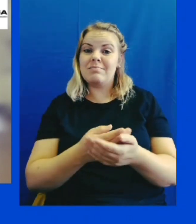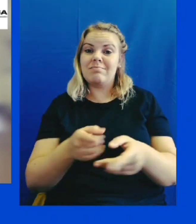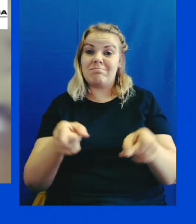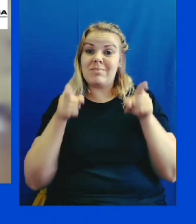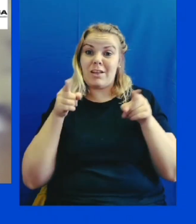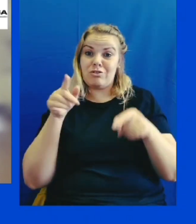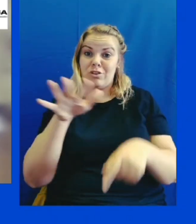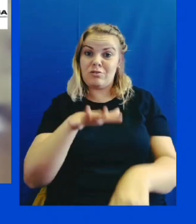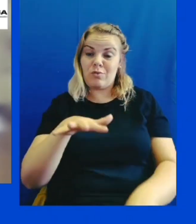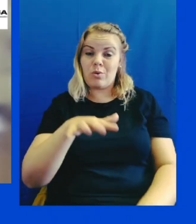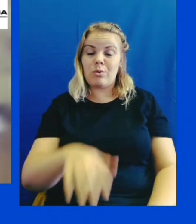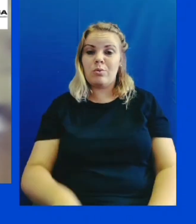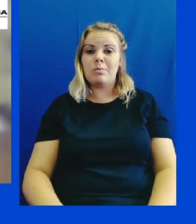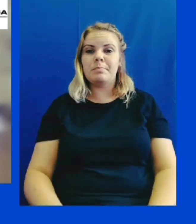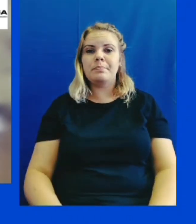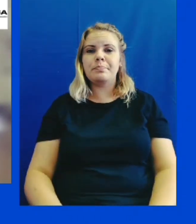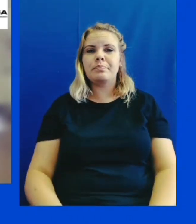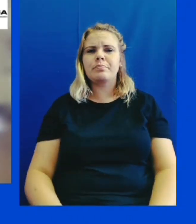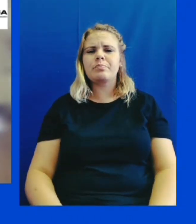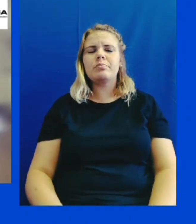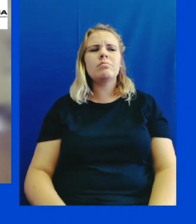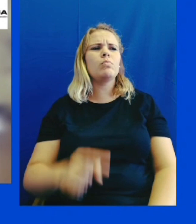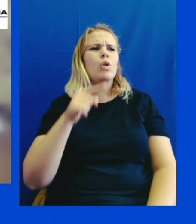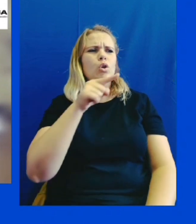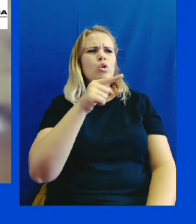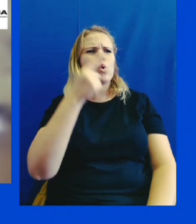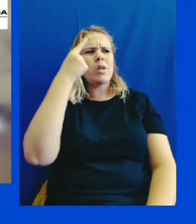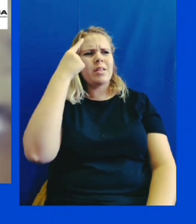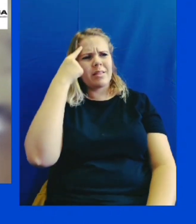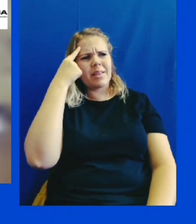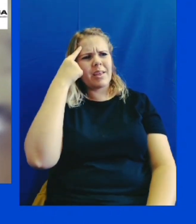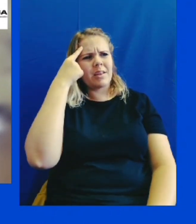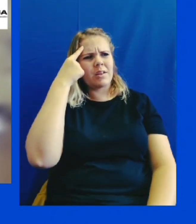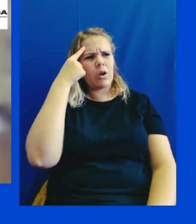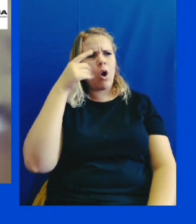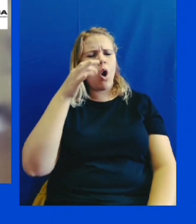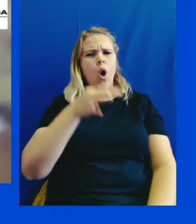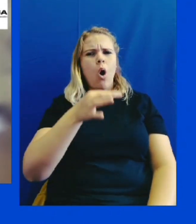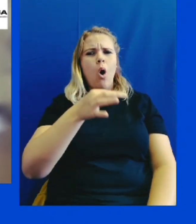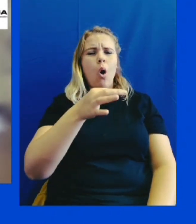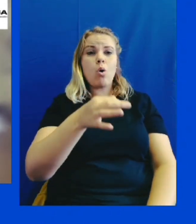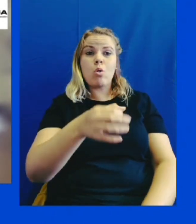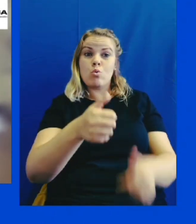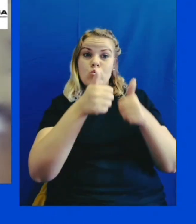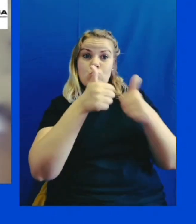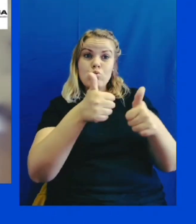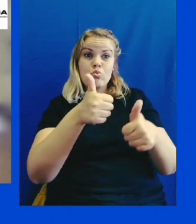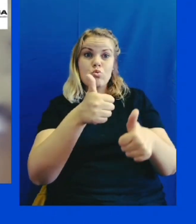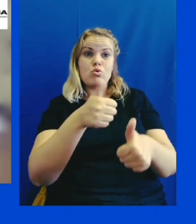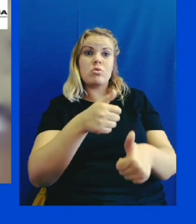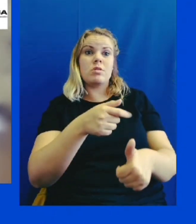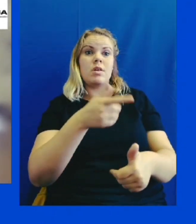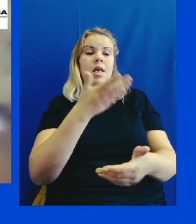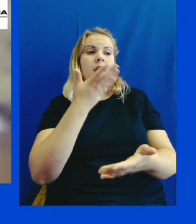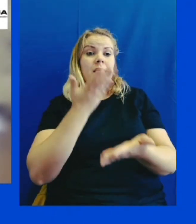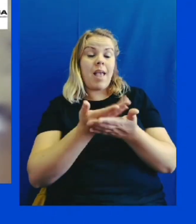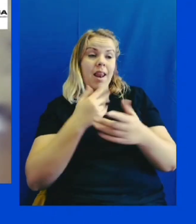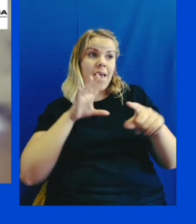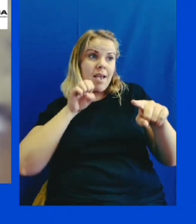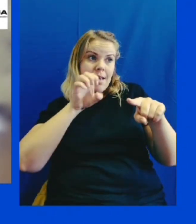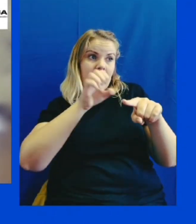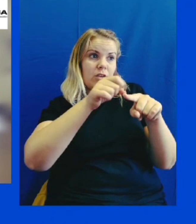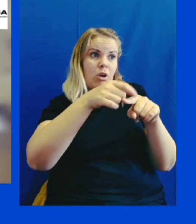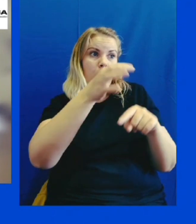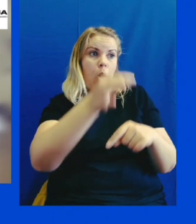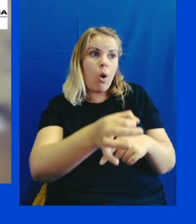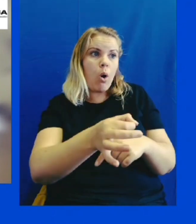Which holes do you feel offer the best opportunities to score and potentially make up for